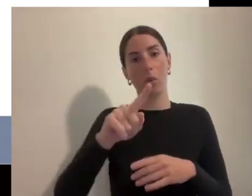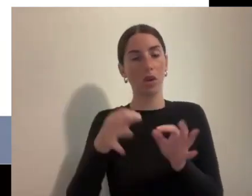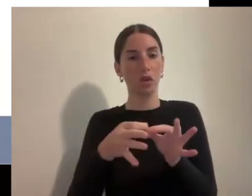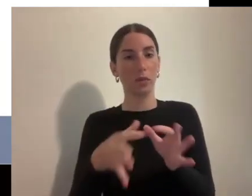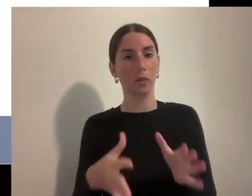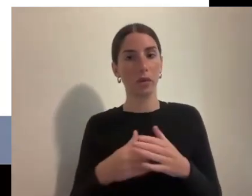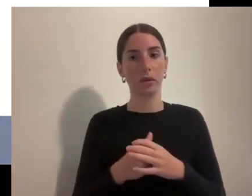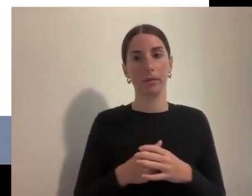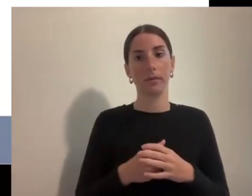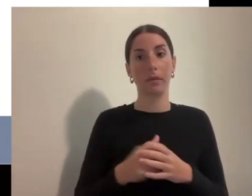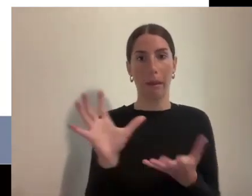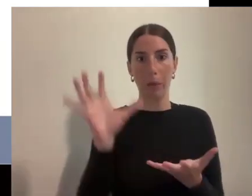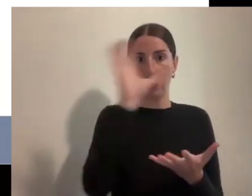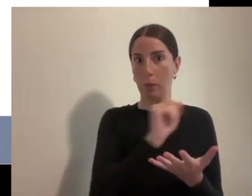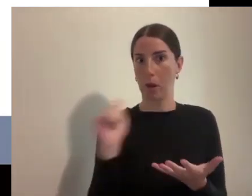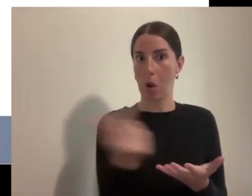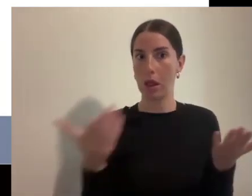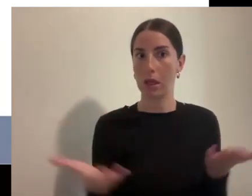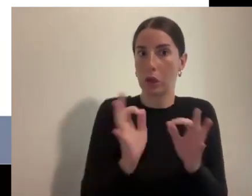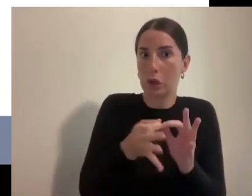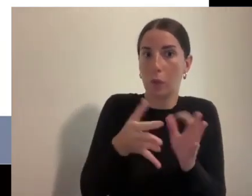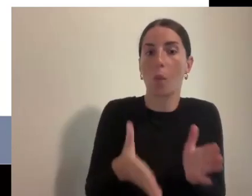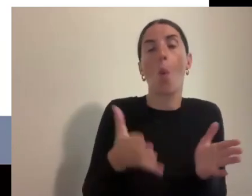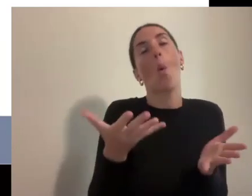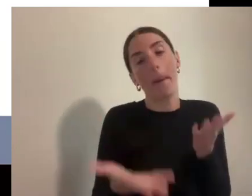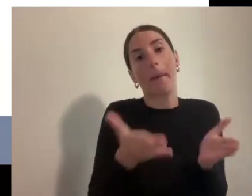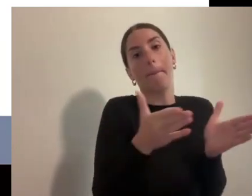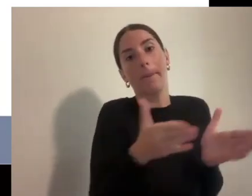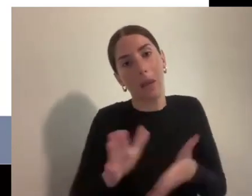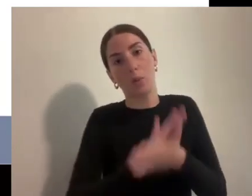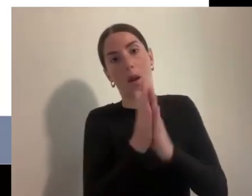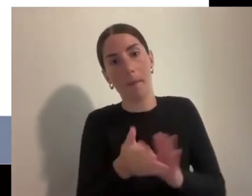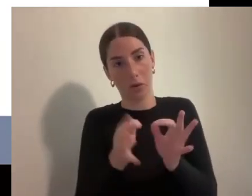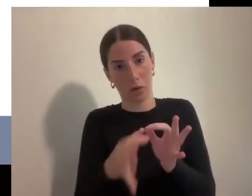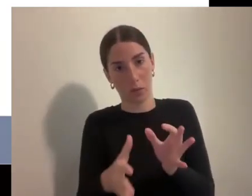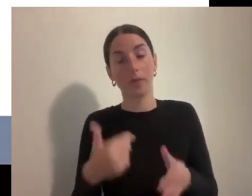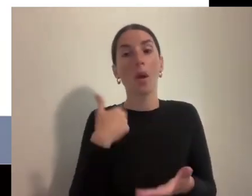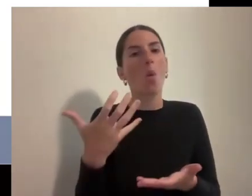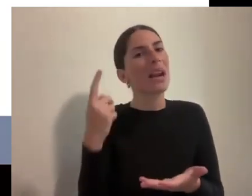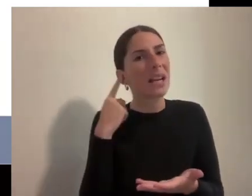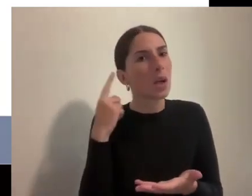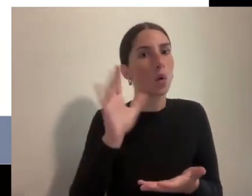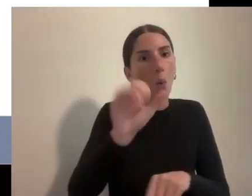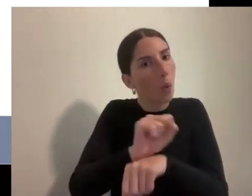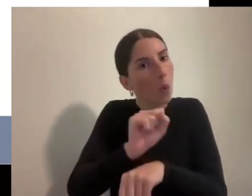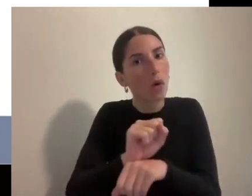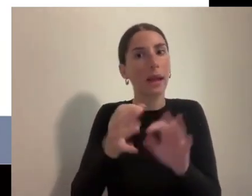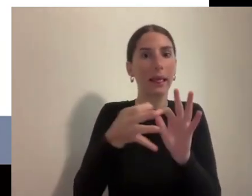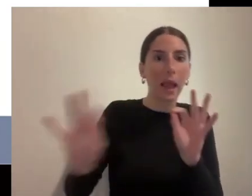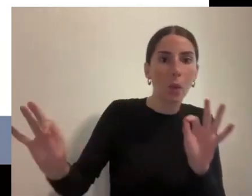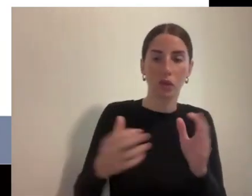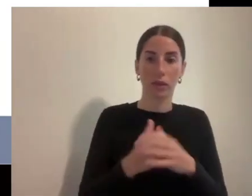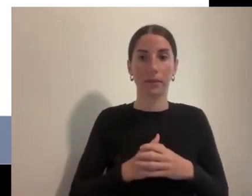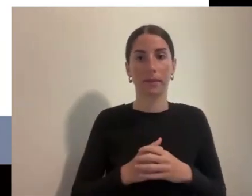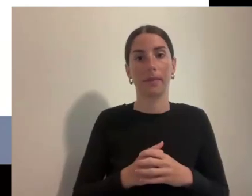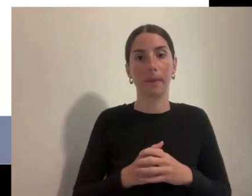here is an interpreter or plans to be an interpreter. And what I would love to hear about is your working languages.